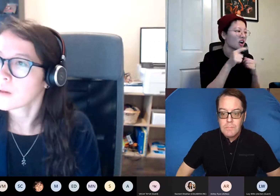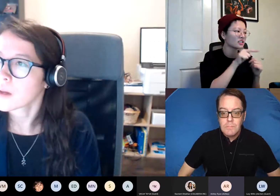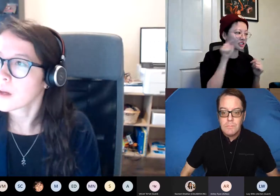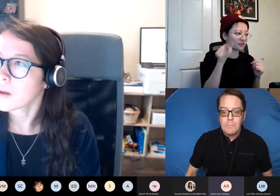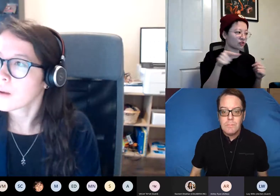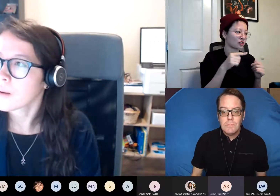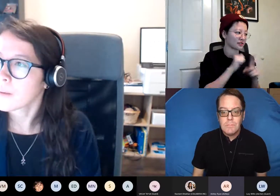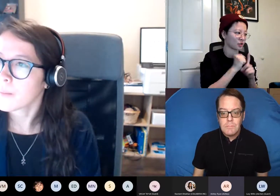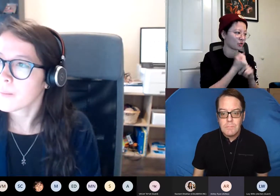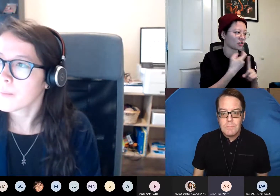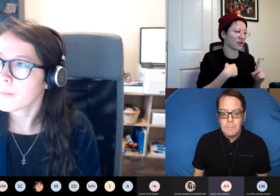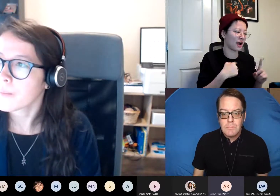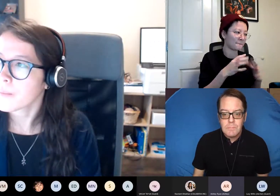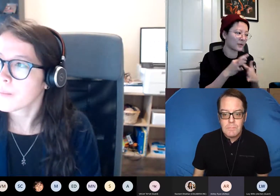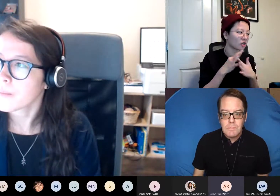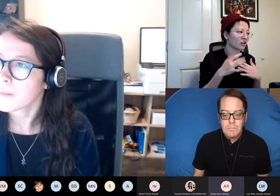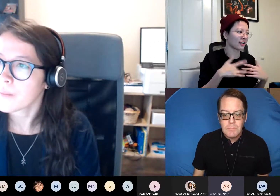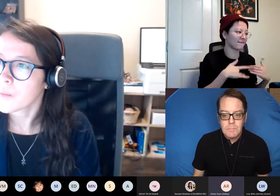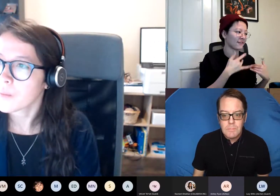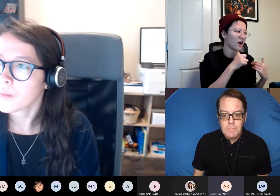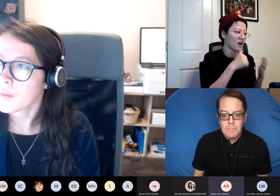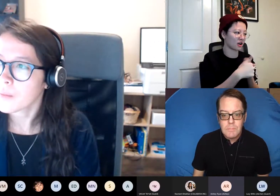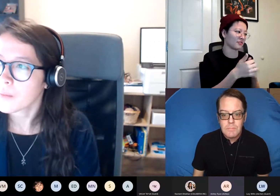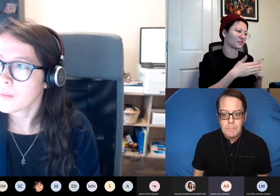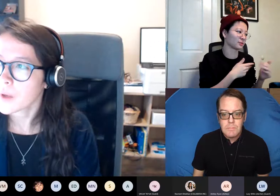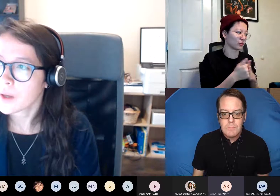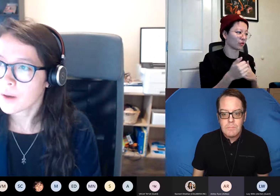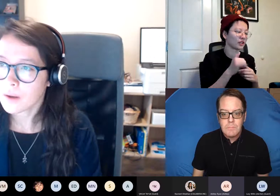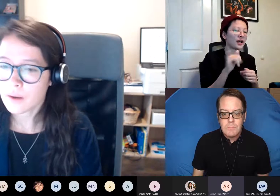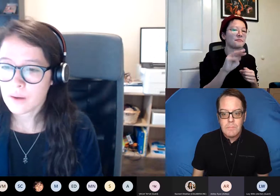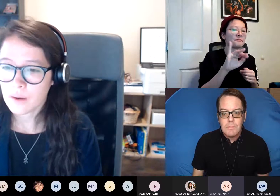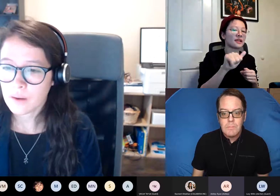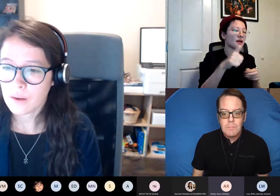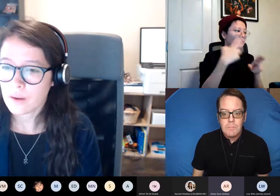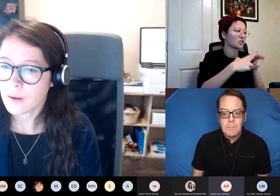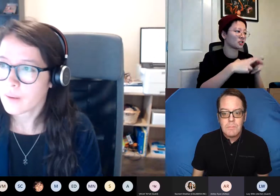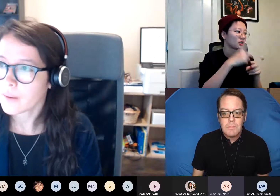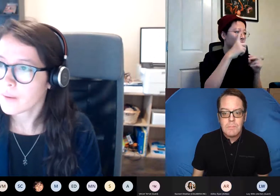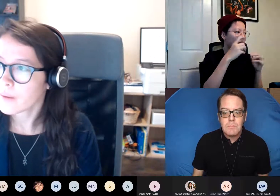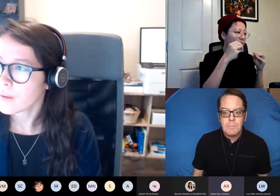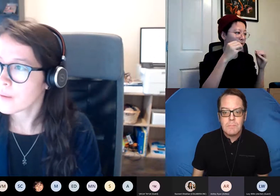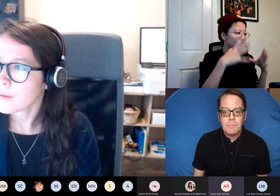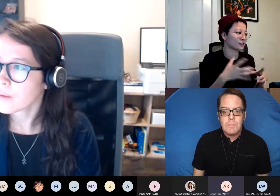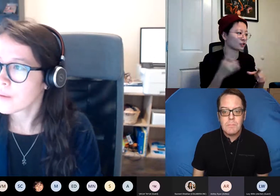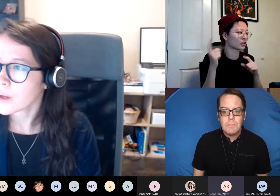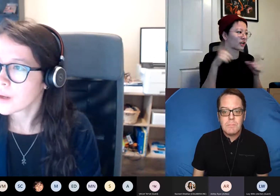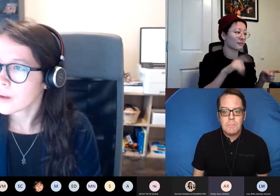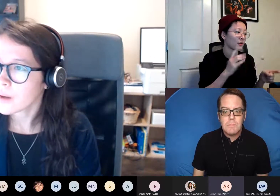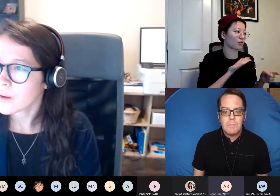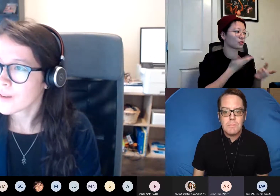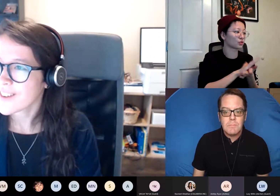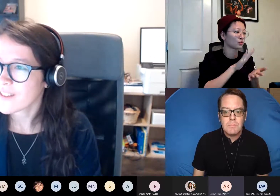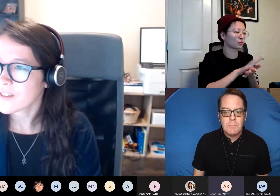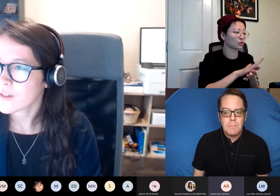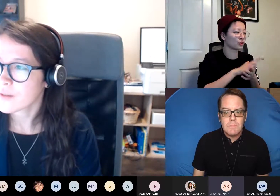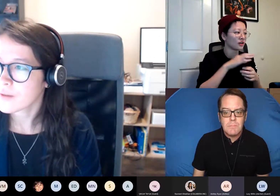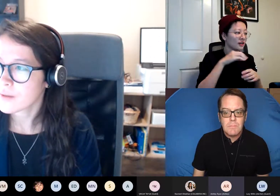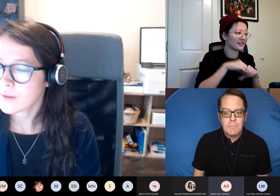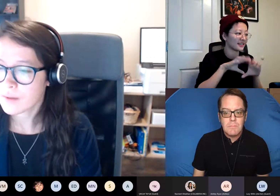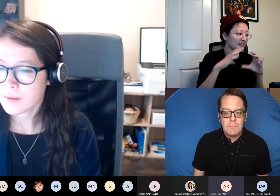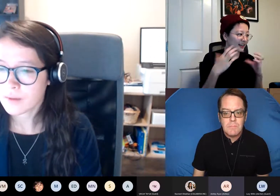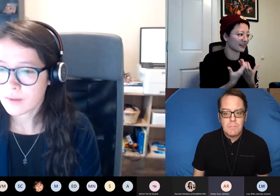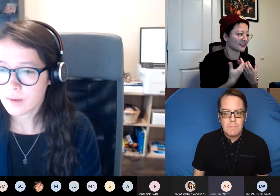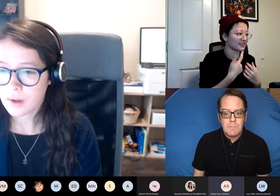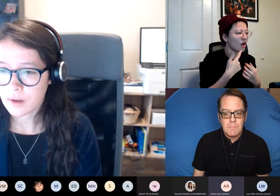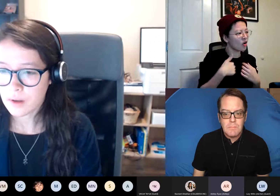welcome that. I love to see that. And I really encourage you to keep learning. I think there's specific situations where I